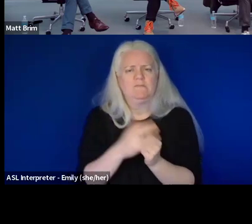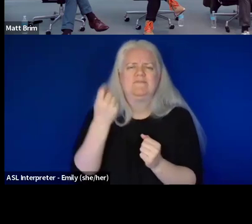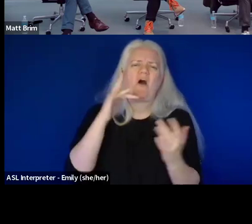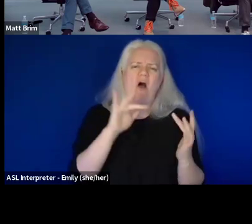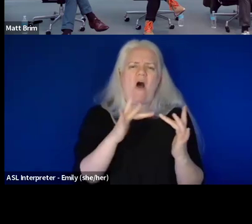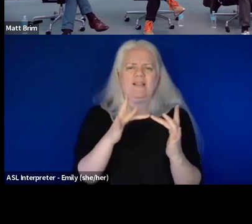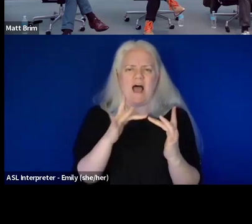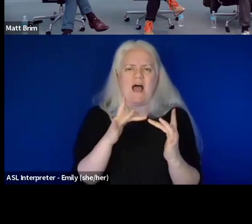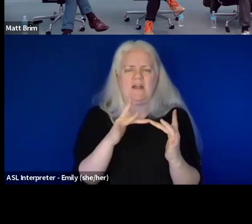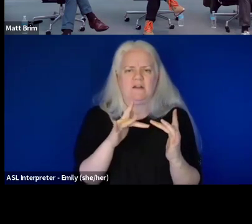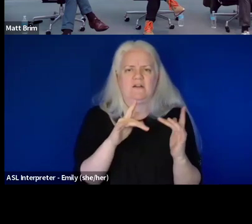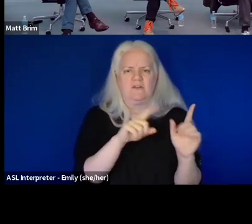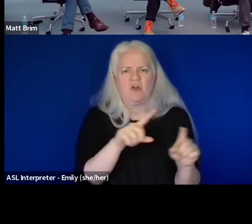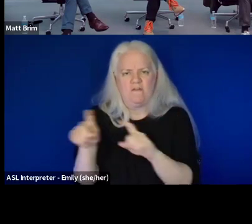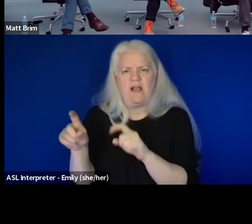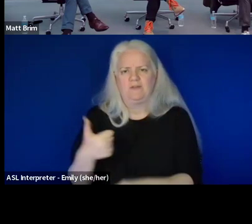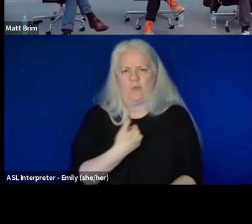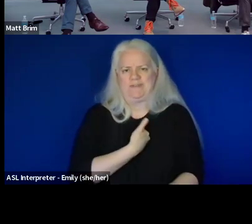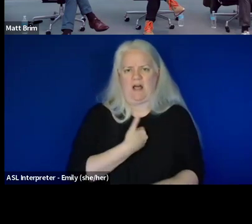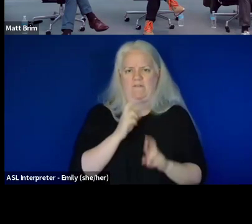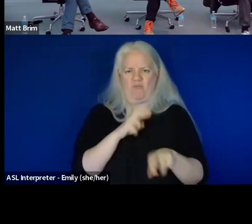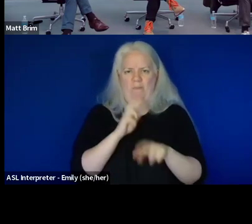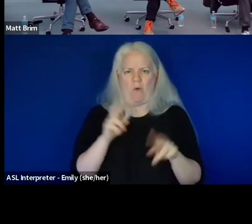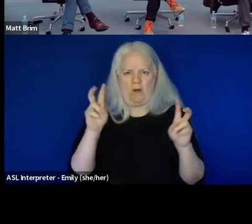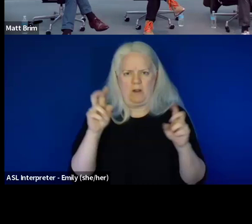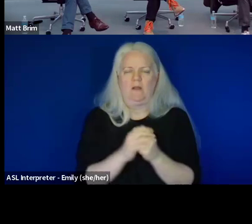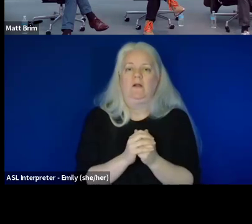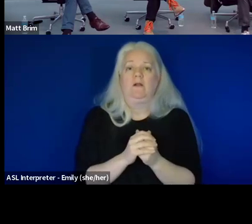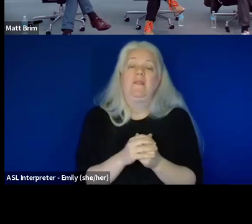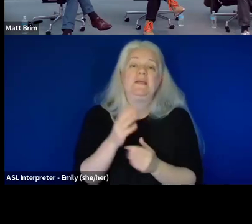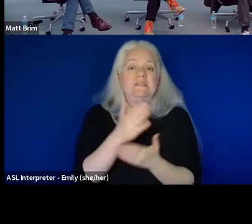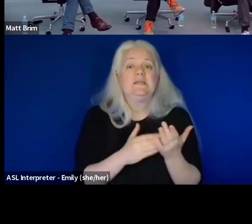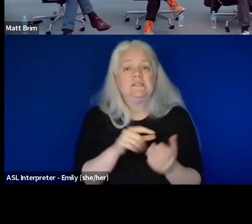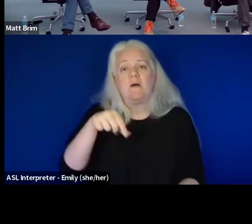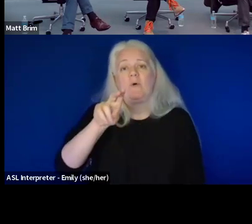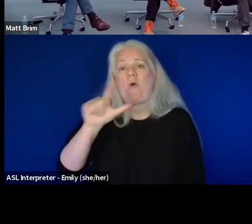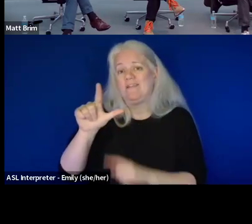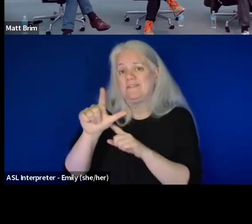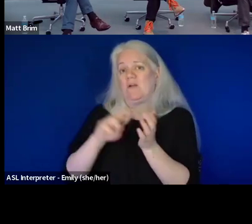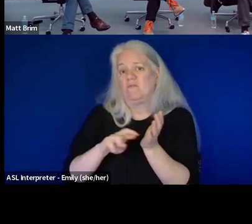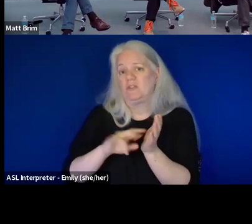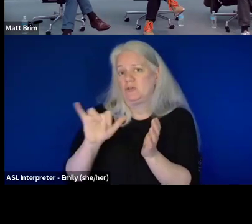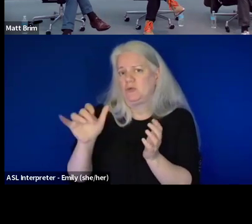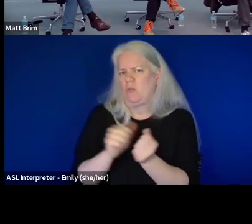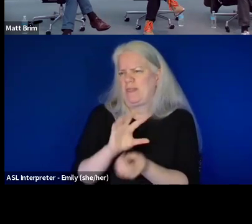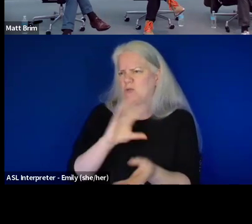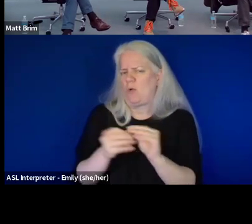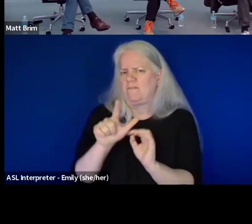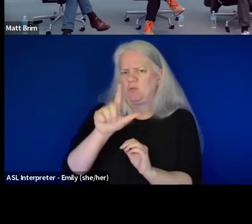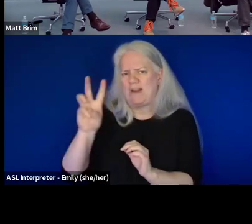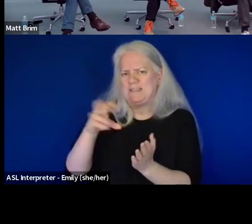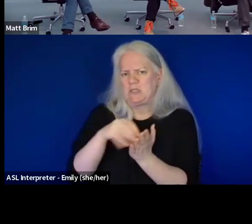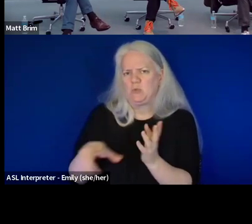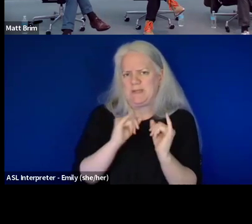so it was self-reported. They did do some qualitative research with about 26 students, I think. So there's